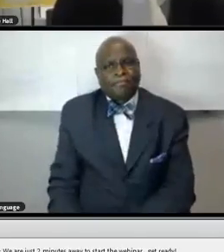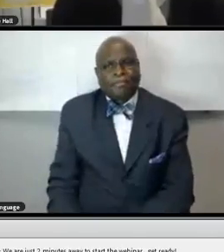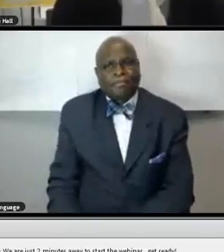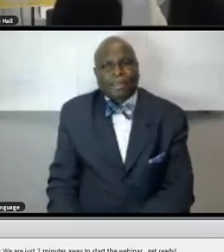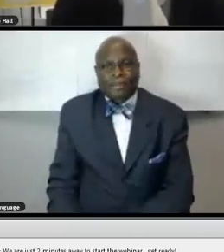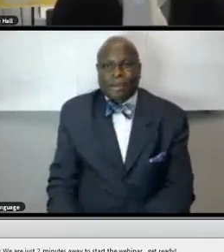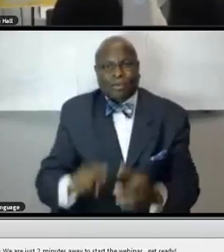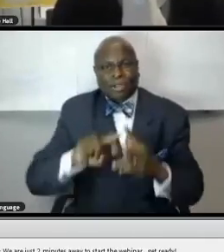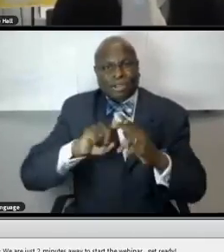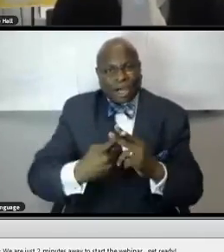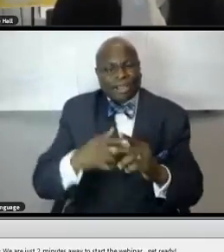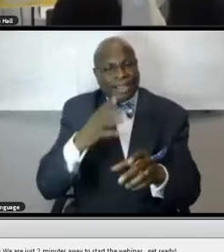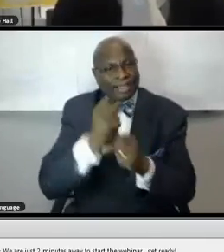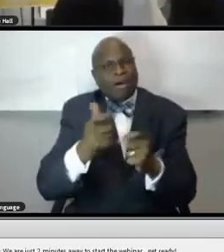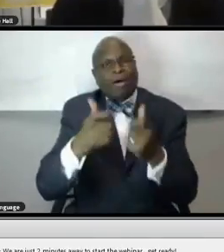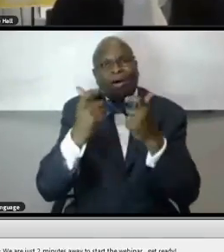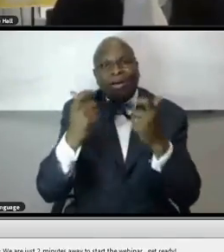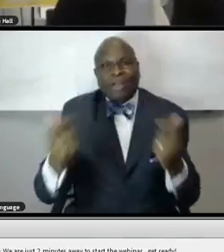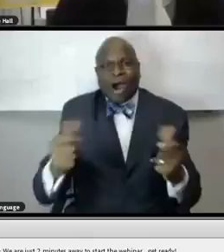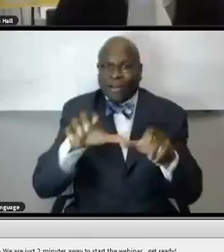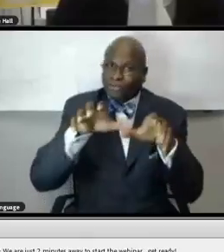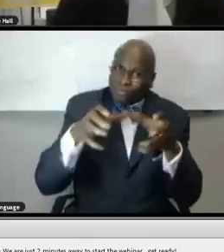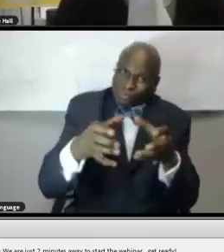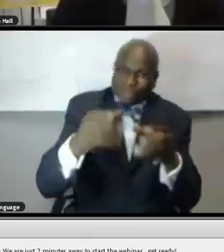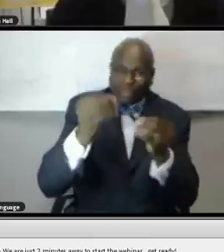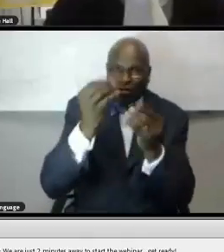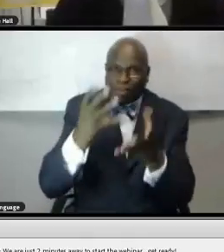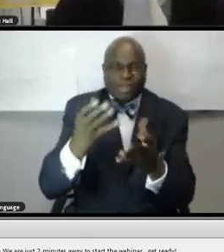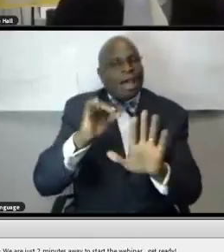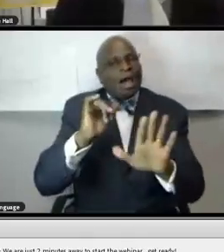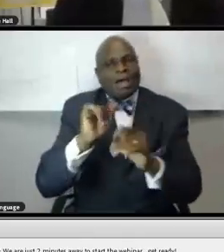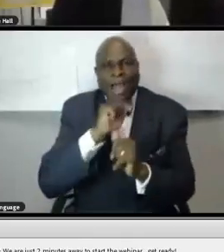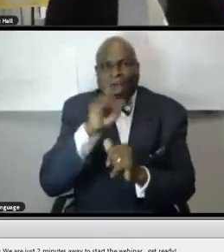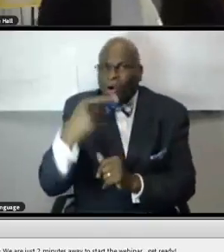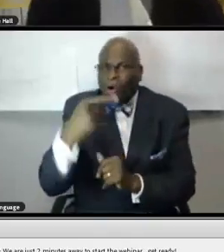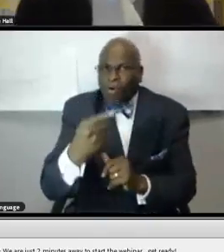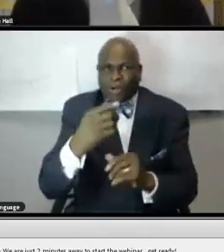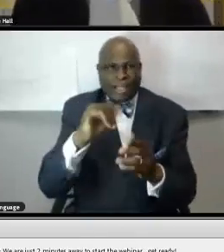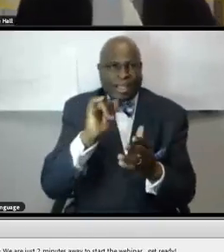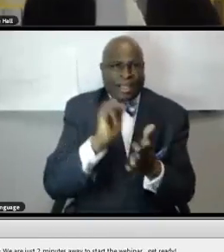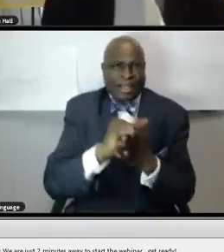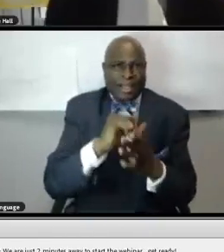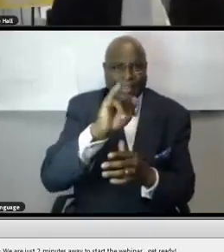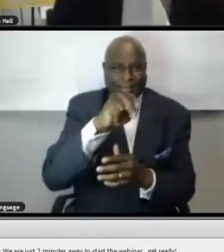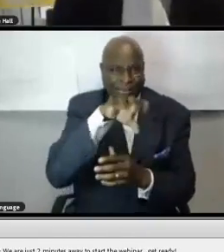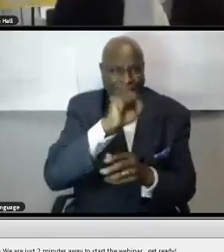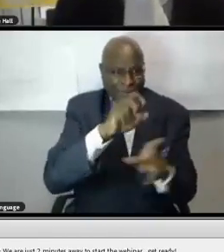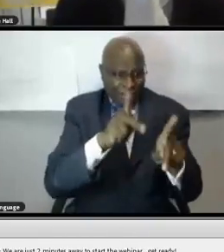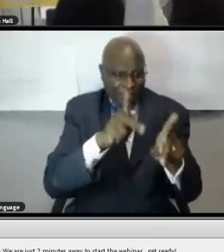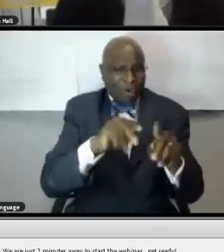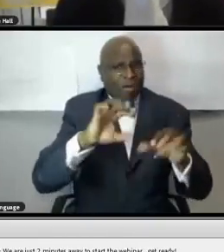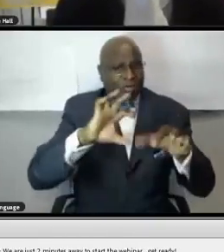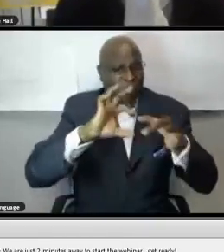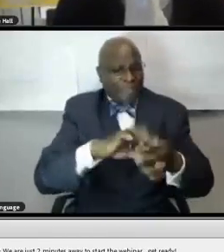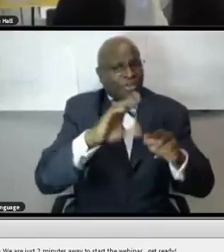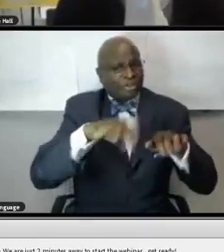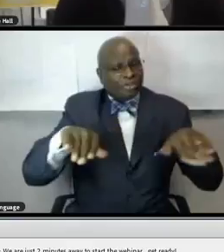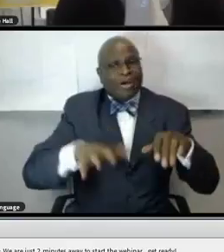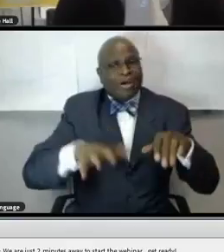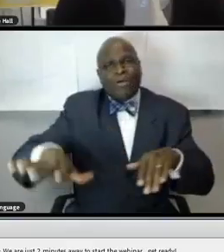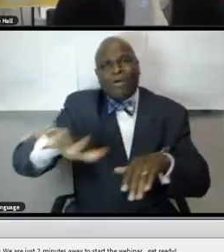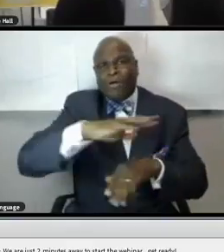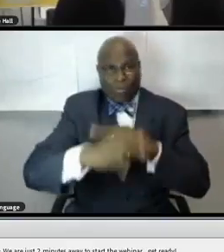We are starting to get a large body of evidence, not necessarily particular to Indigenous peoples, but particular to children all over the